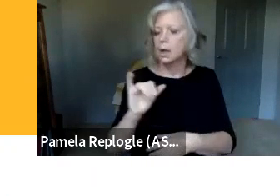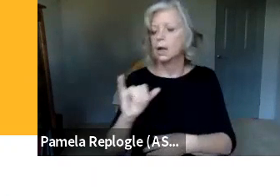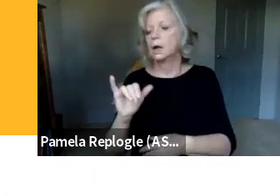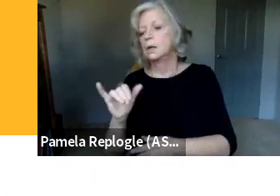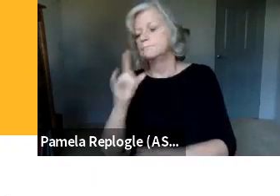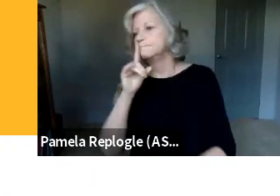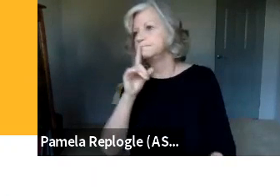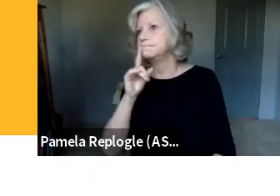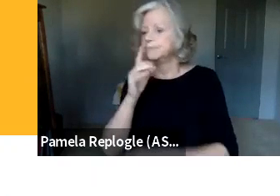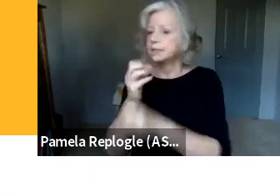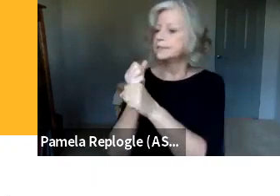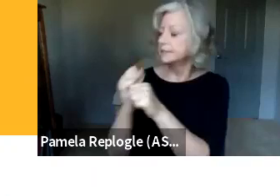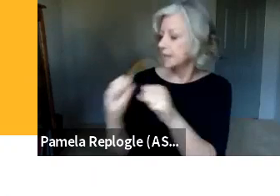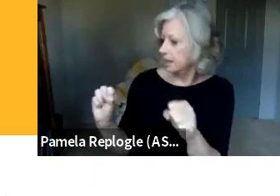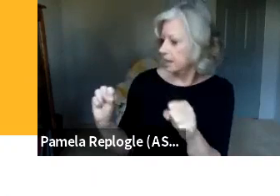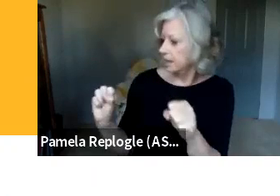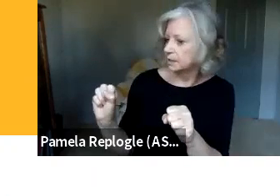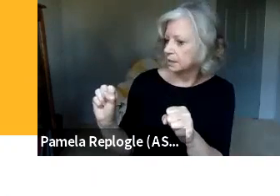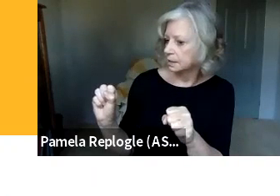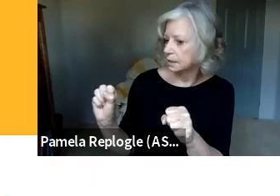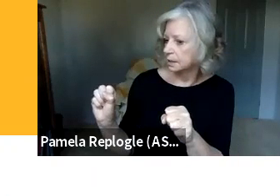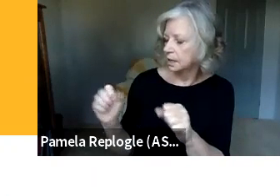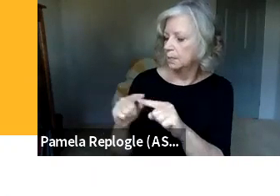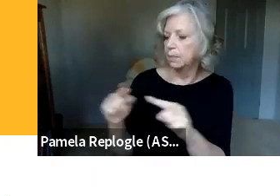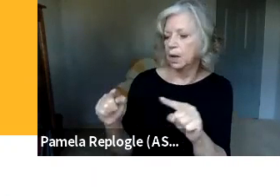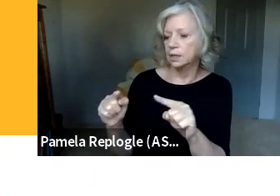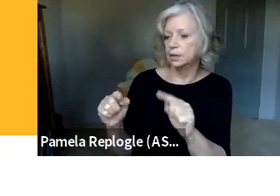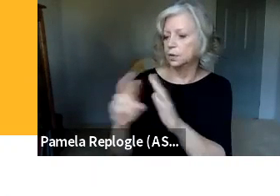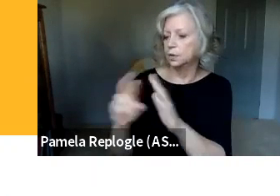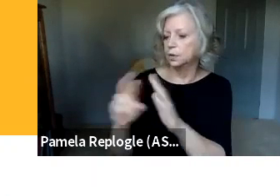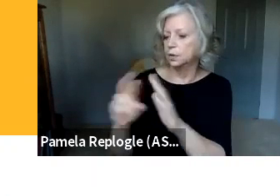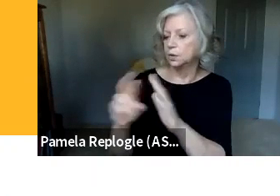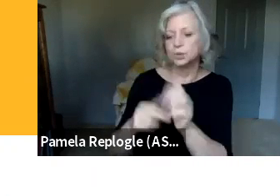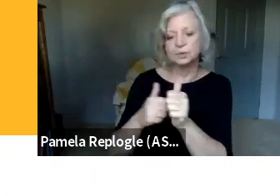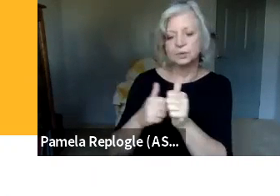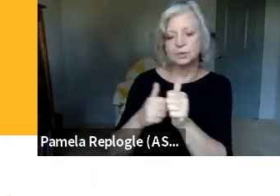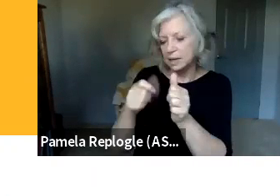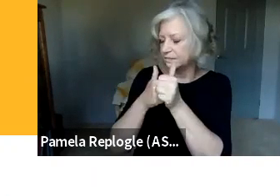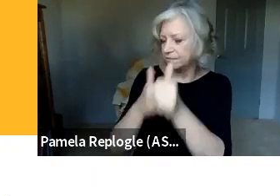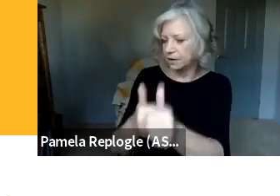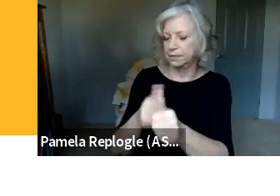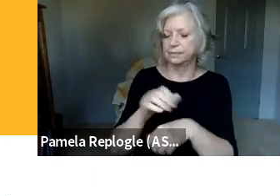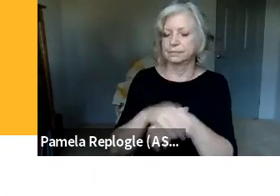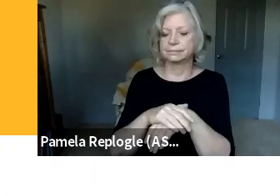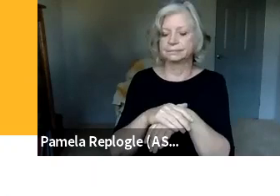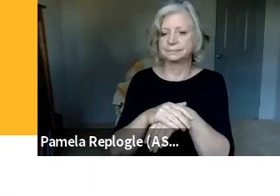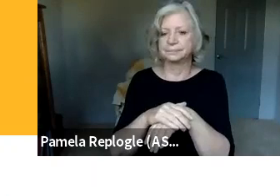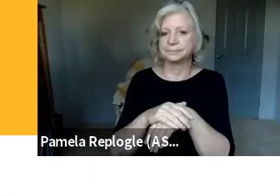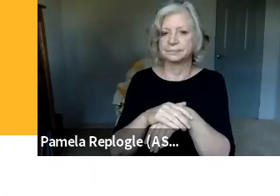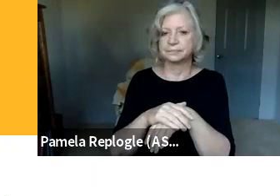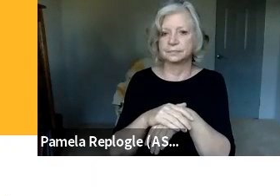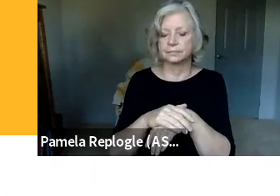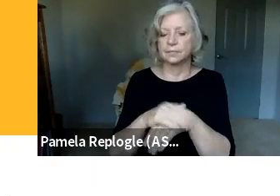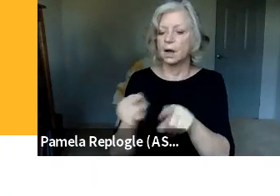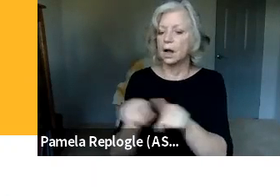is safe if the safety rules are followed, and there are still rules for people in